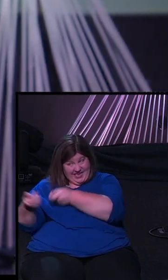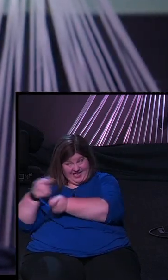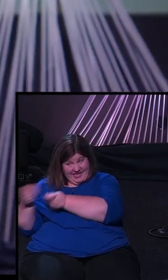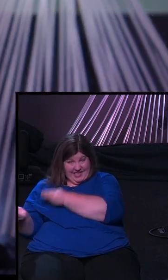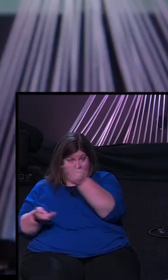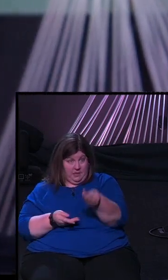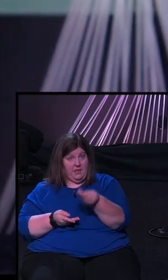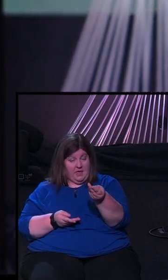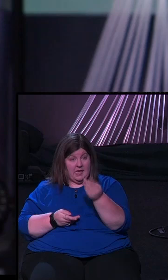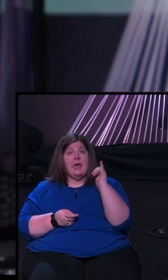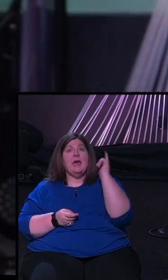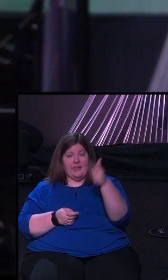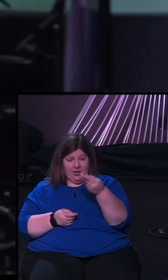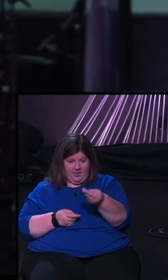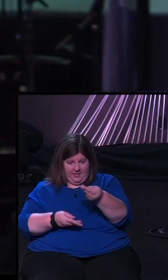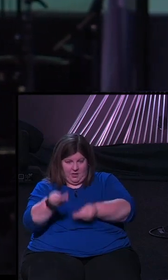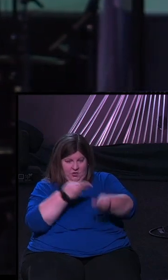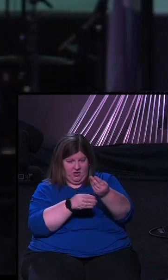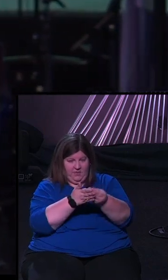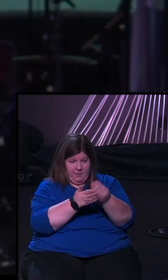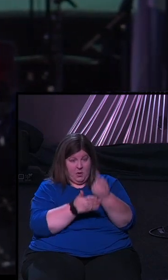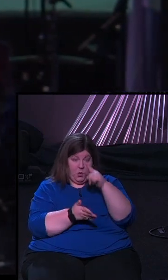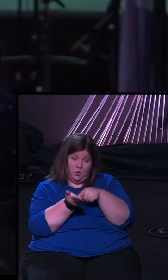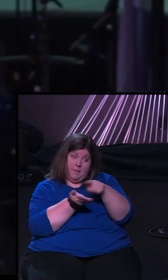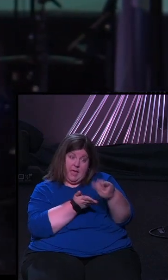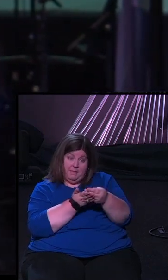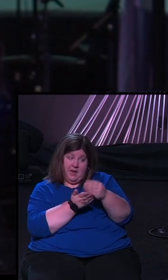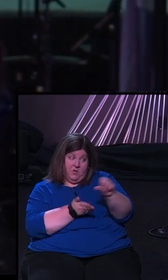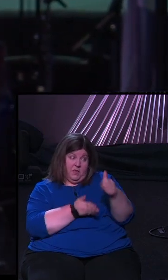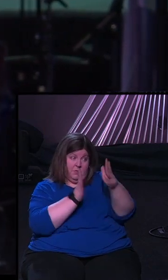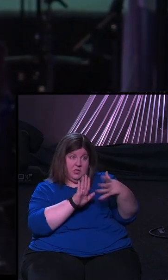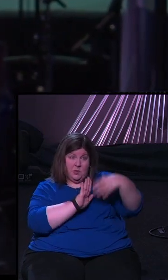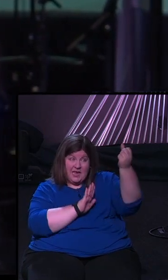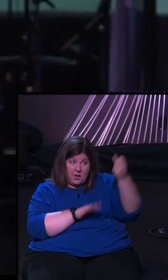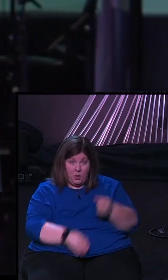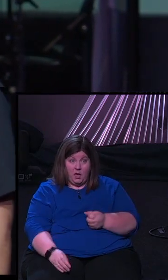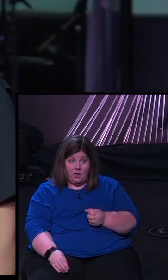And at some point, you will exchange your thing for money, or you will pay money for someone else to take it away.